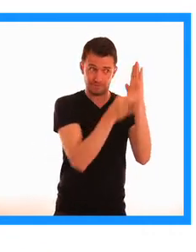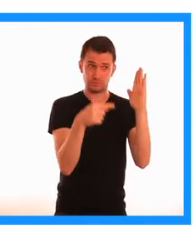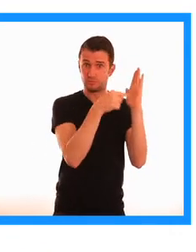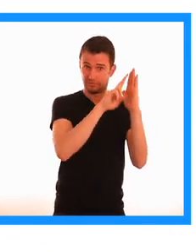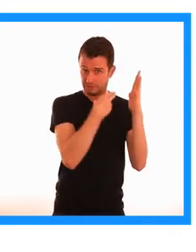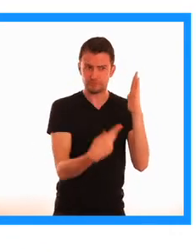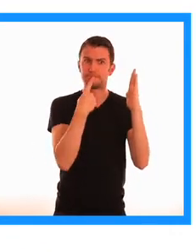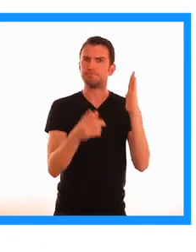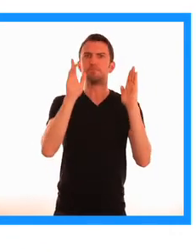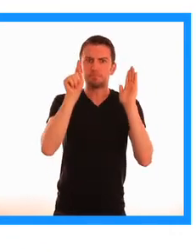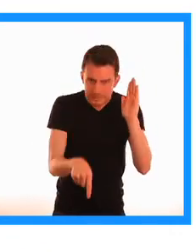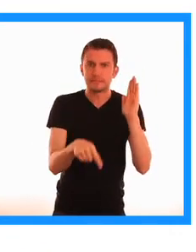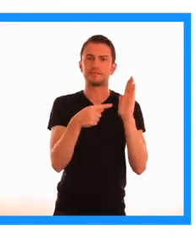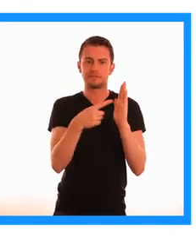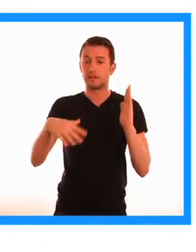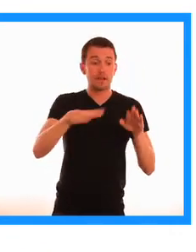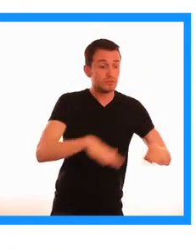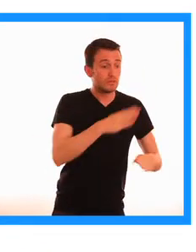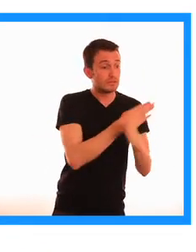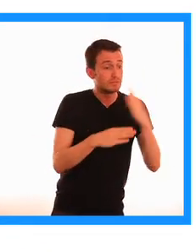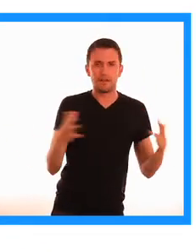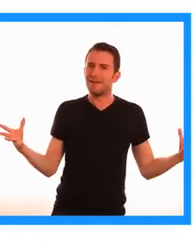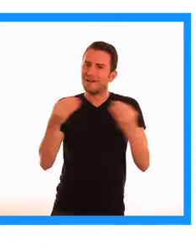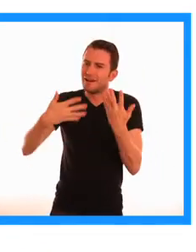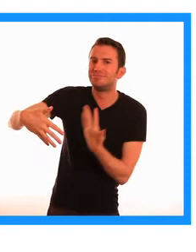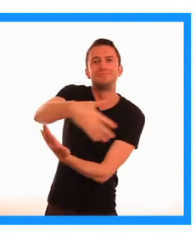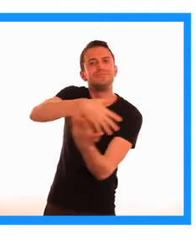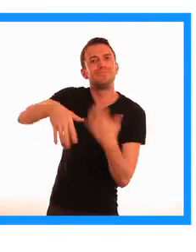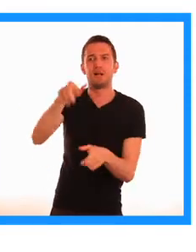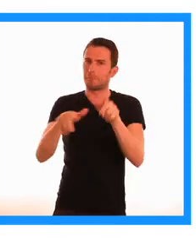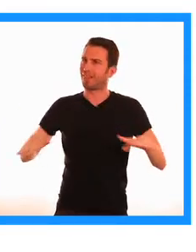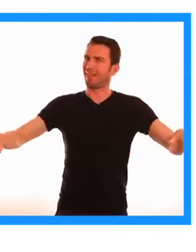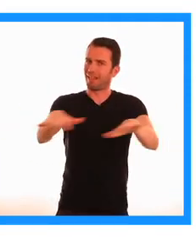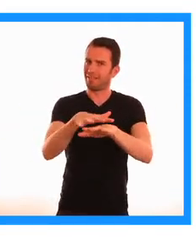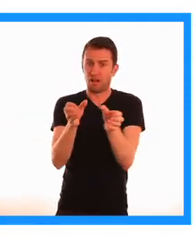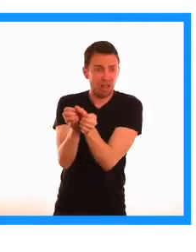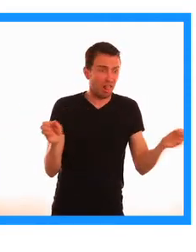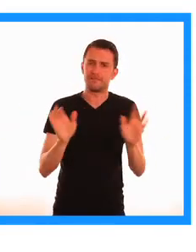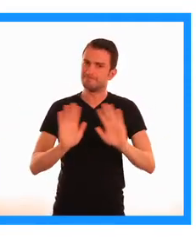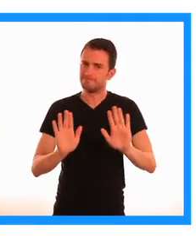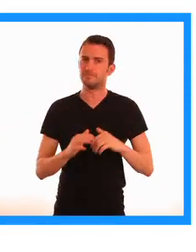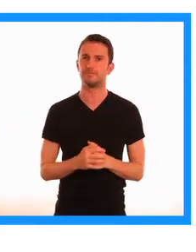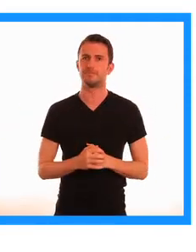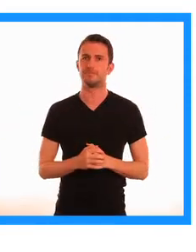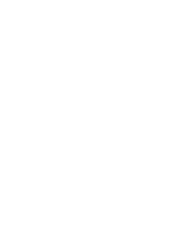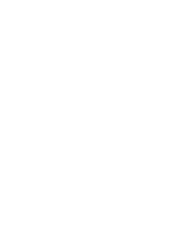the CRPD obligates states to provide alternative care within the extended family or community.